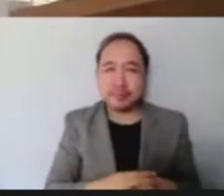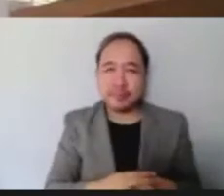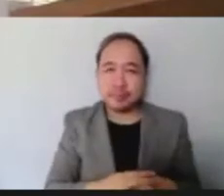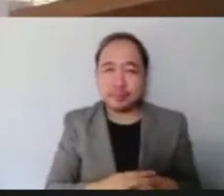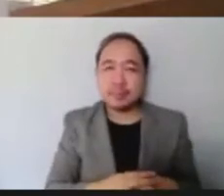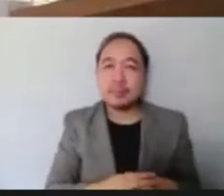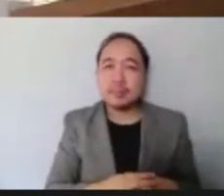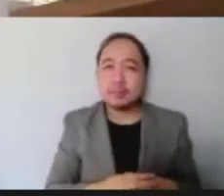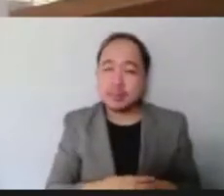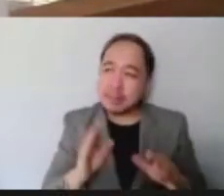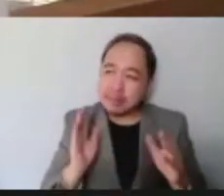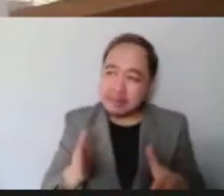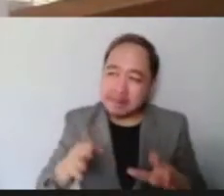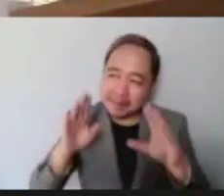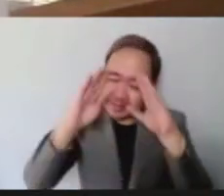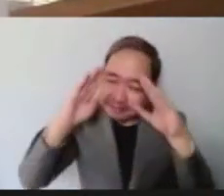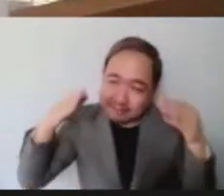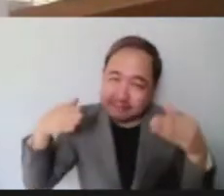foreign